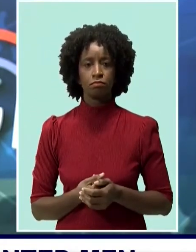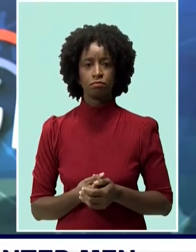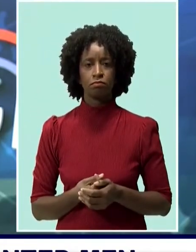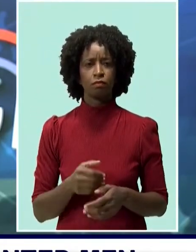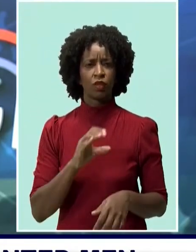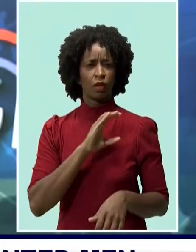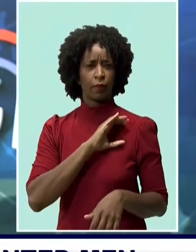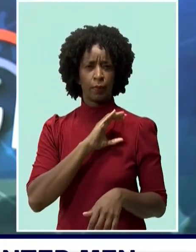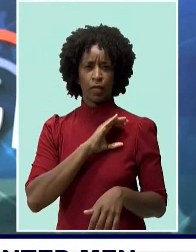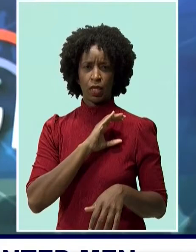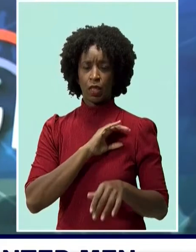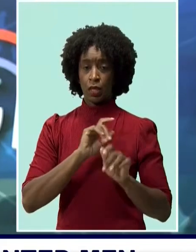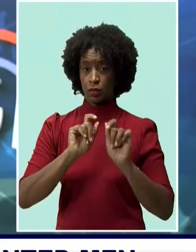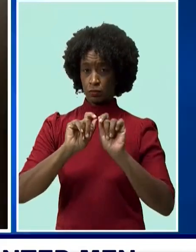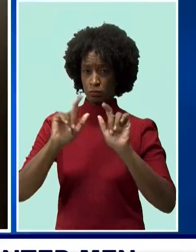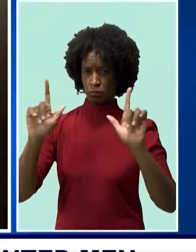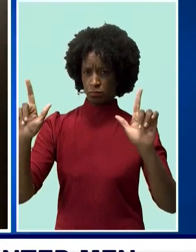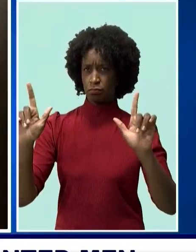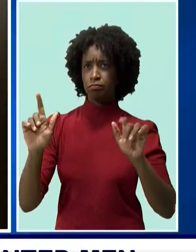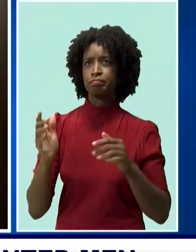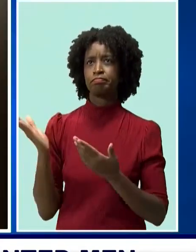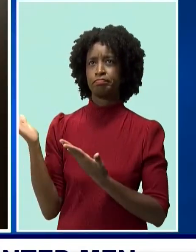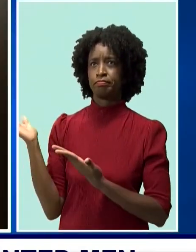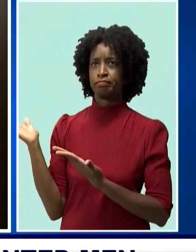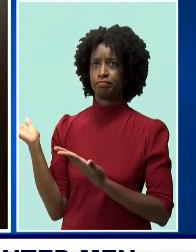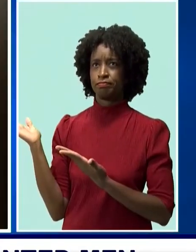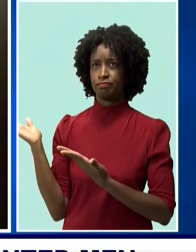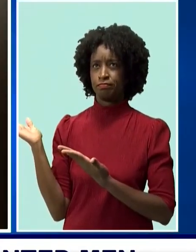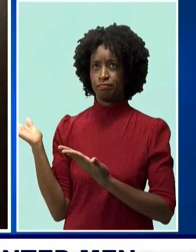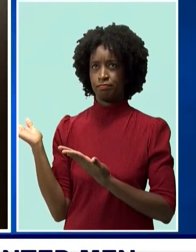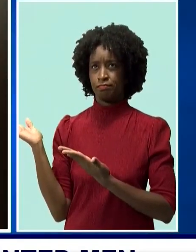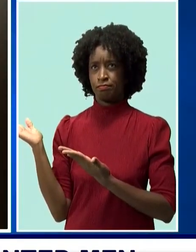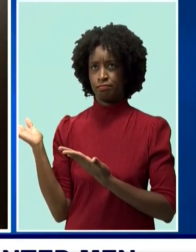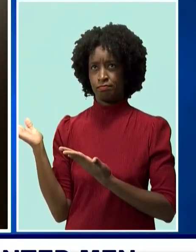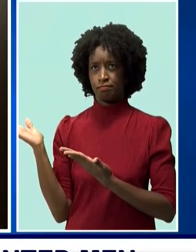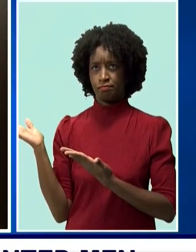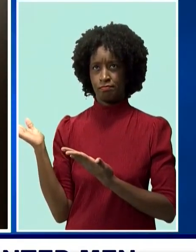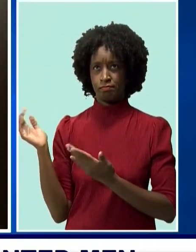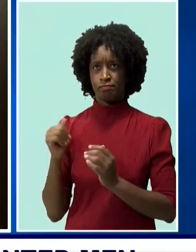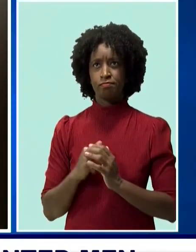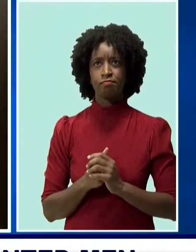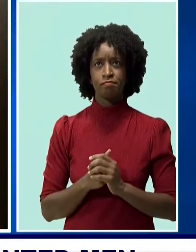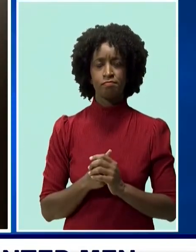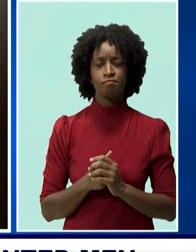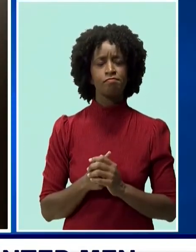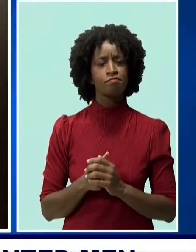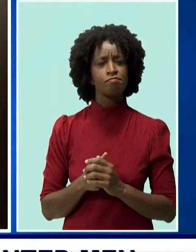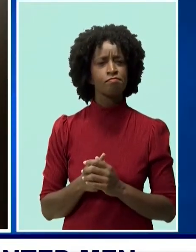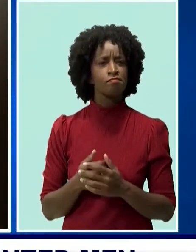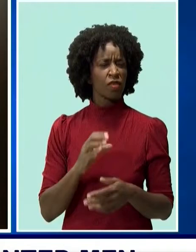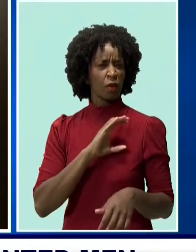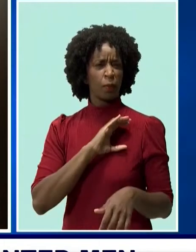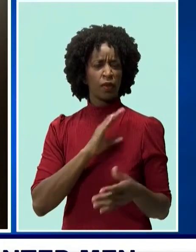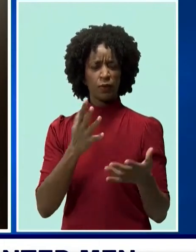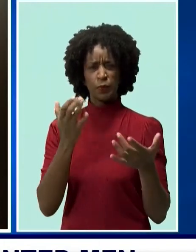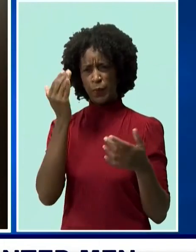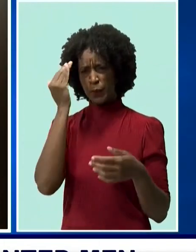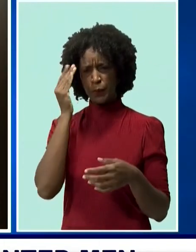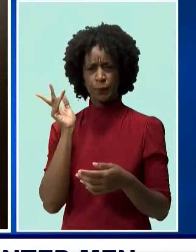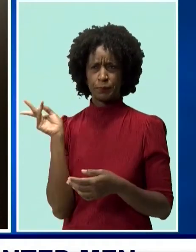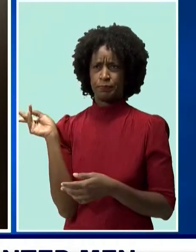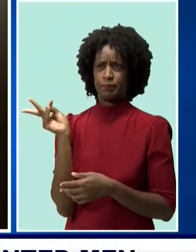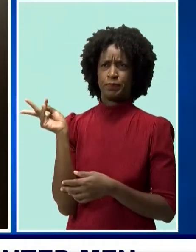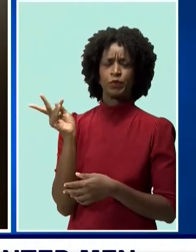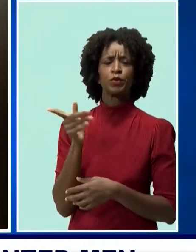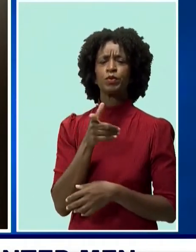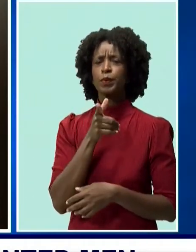released a video of two men they need the public's help in identifying. The two are pictured strolling along a street as is seen in this video.